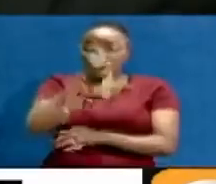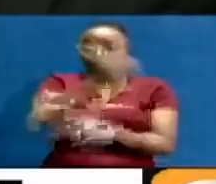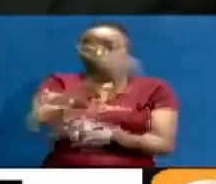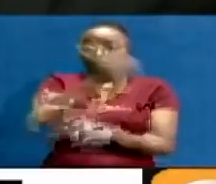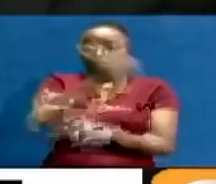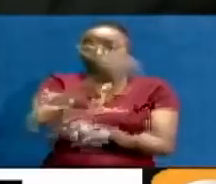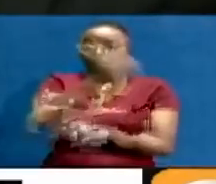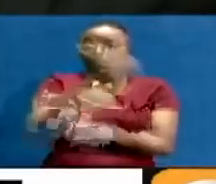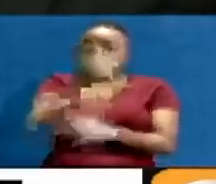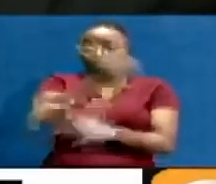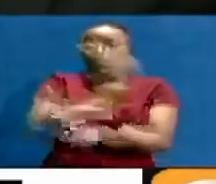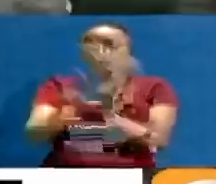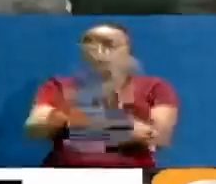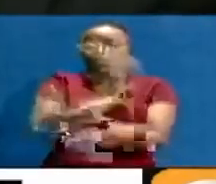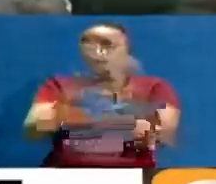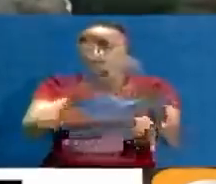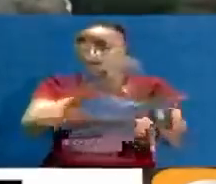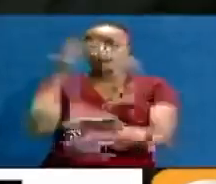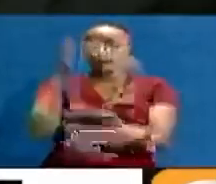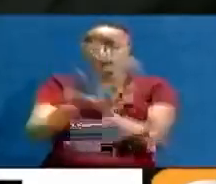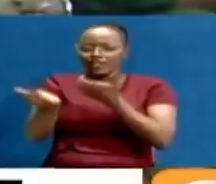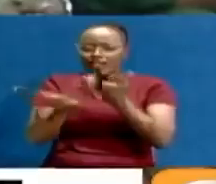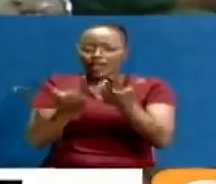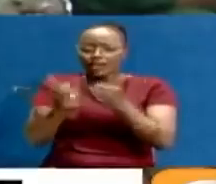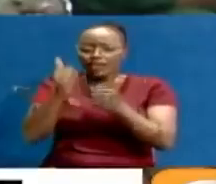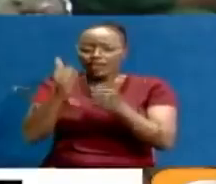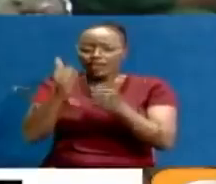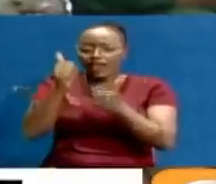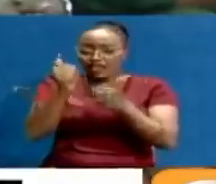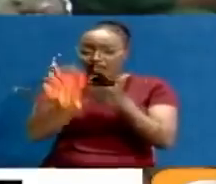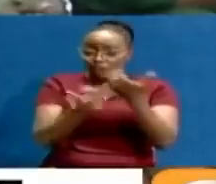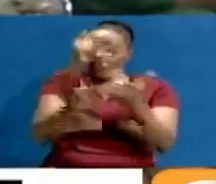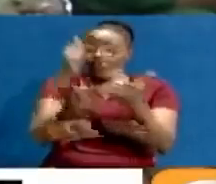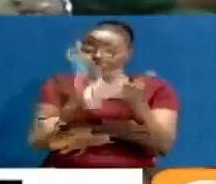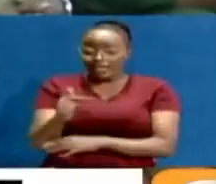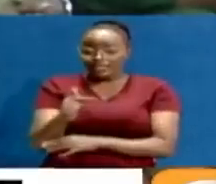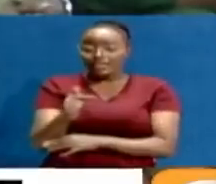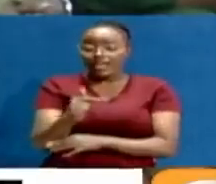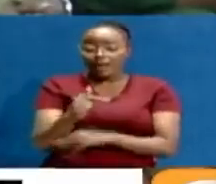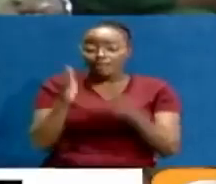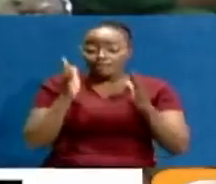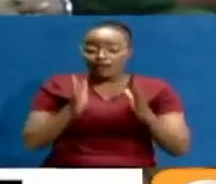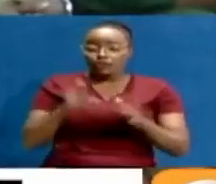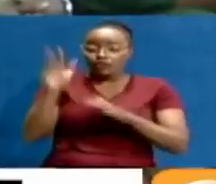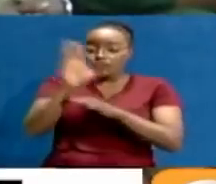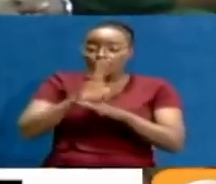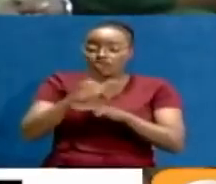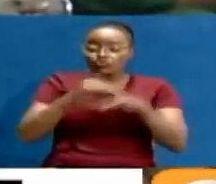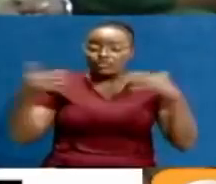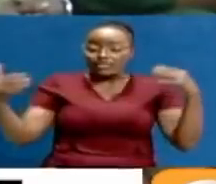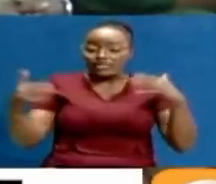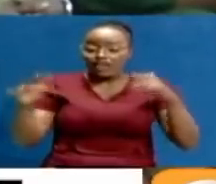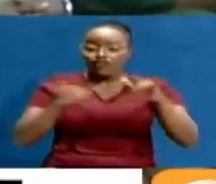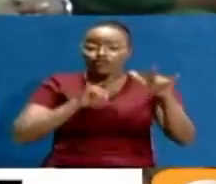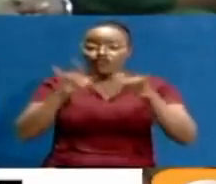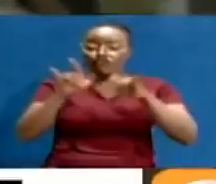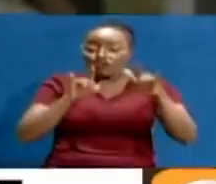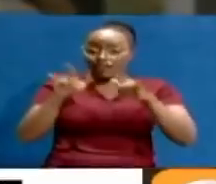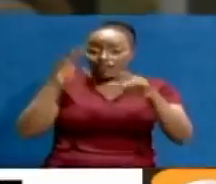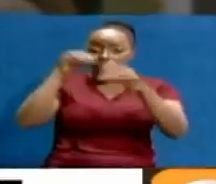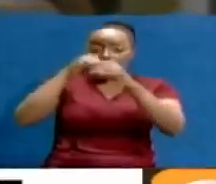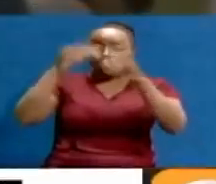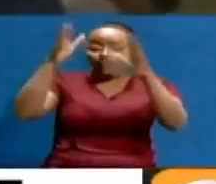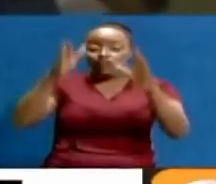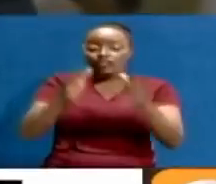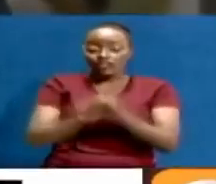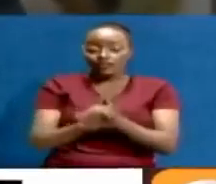To stop businesses at trade that the Tanzania tax has been using to scare away foreign investors. The